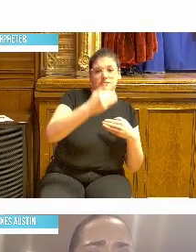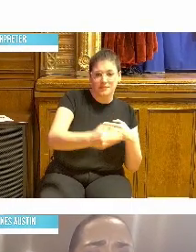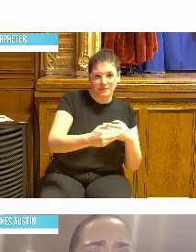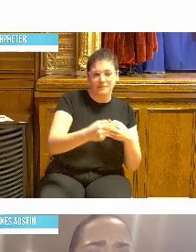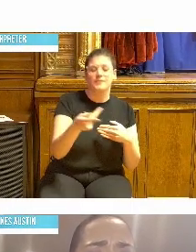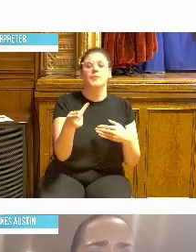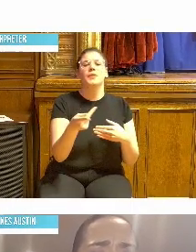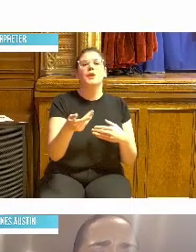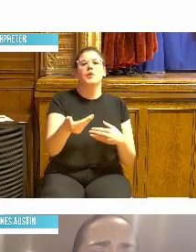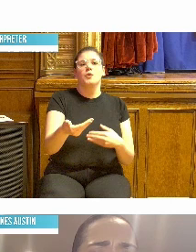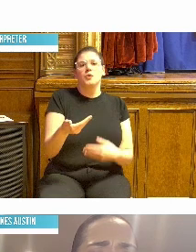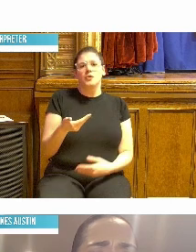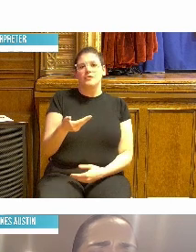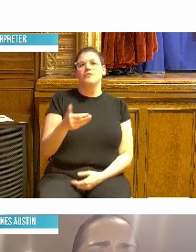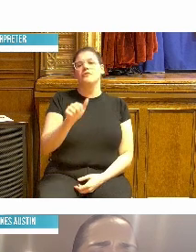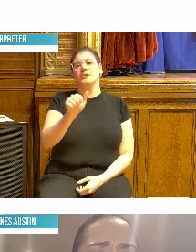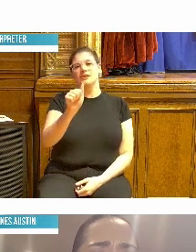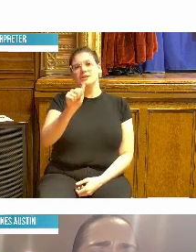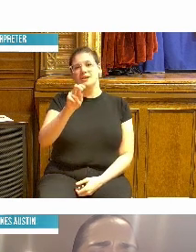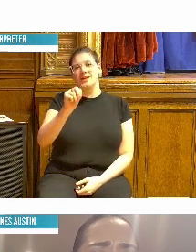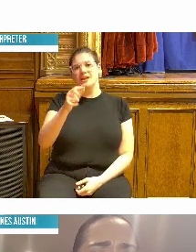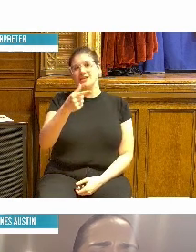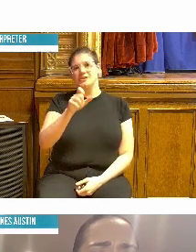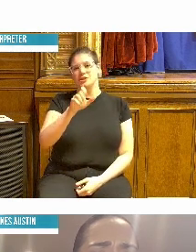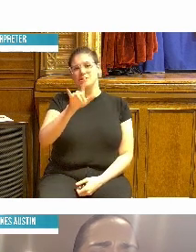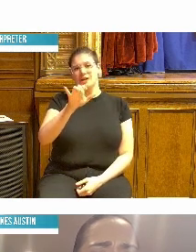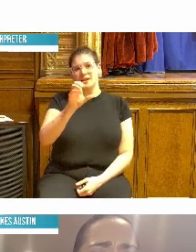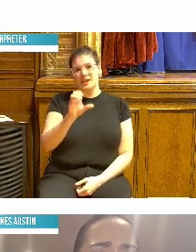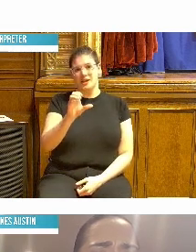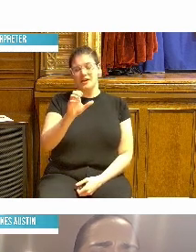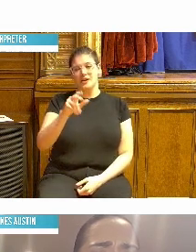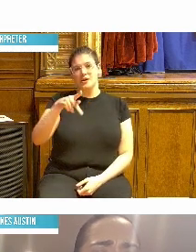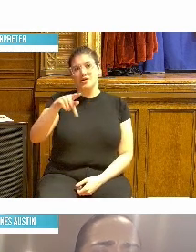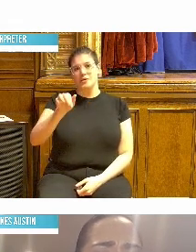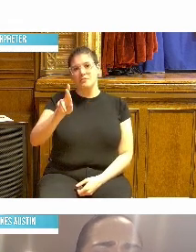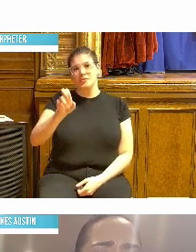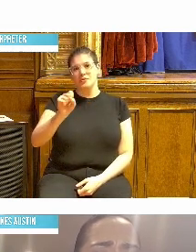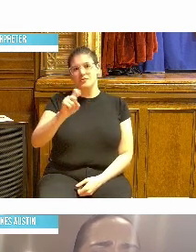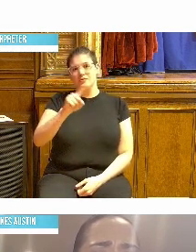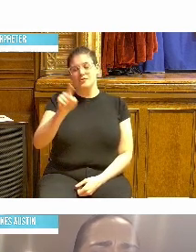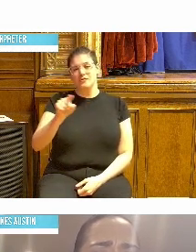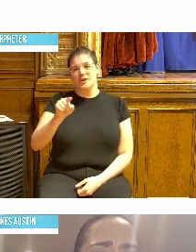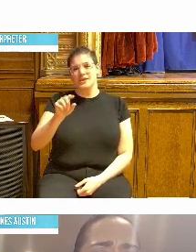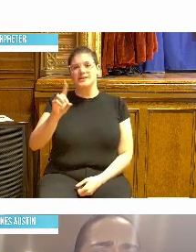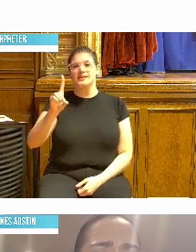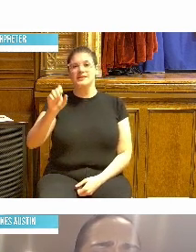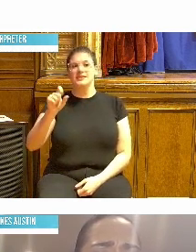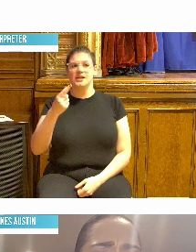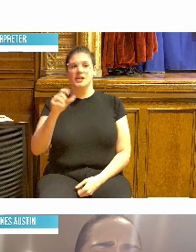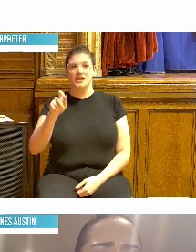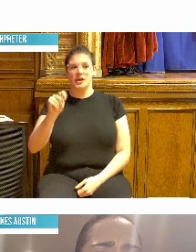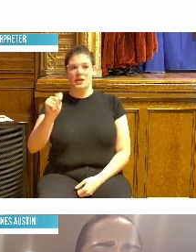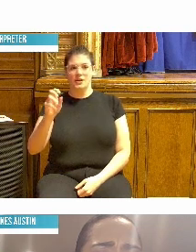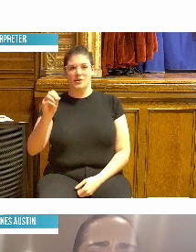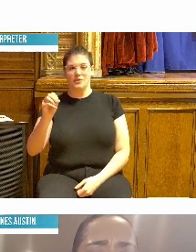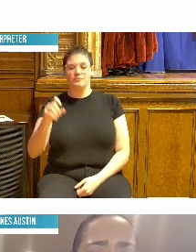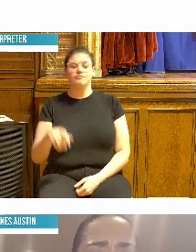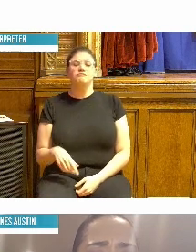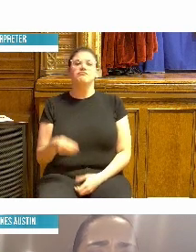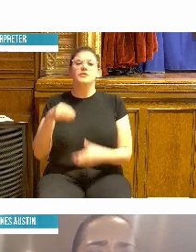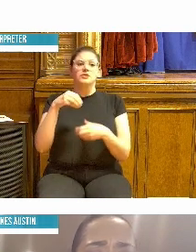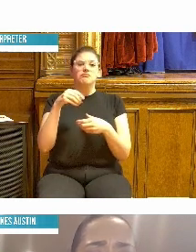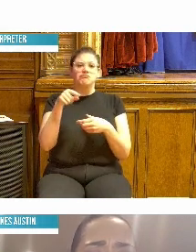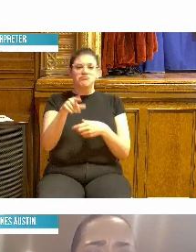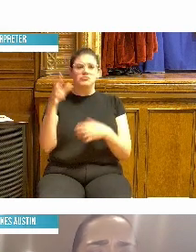Perez Delgado, the president and CEO of Ibero-American Action League, to provide remarks as well. And then